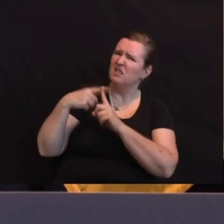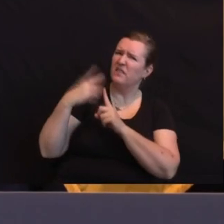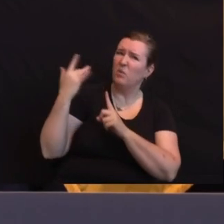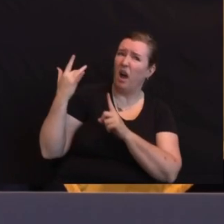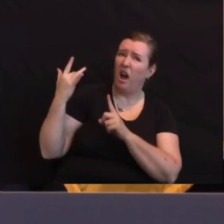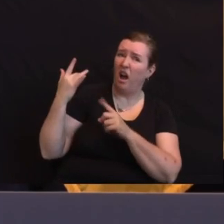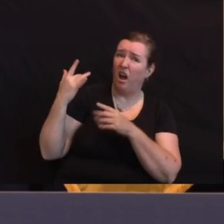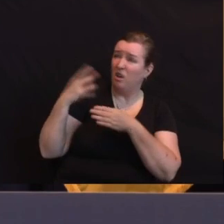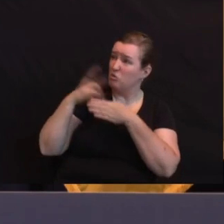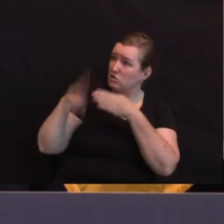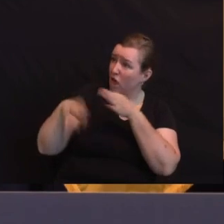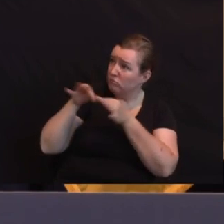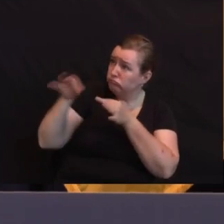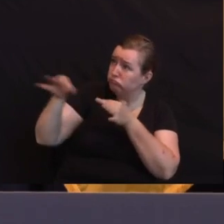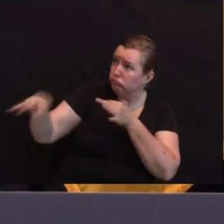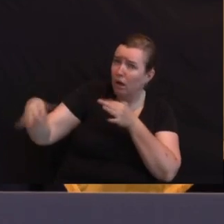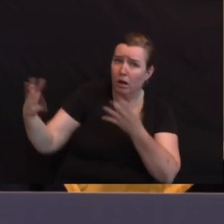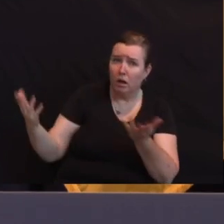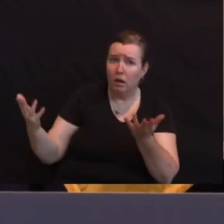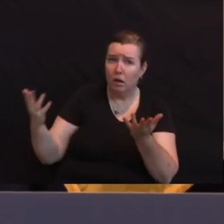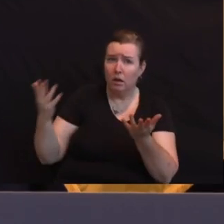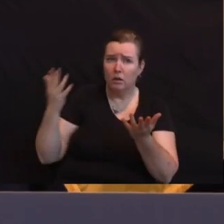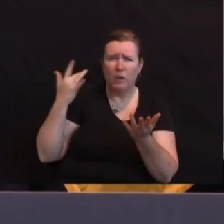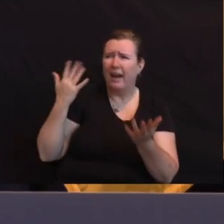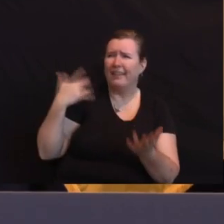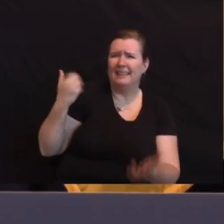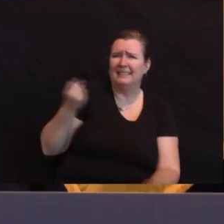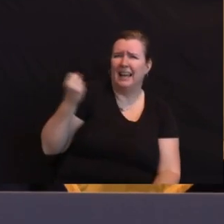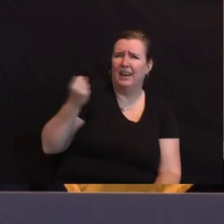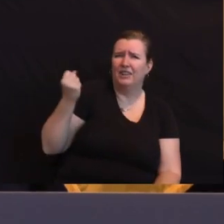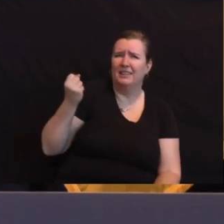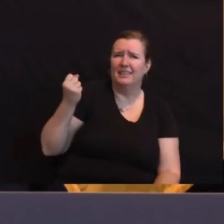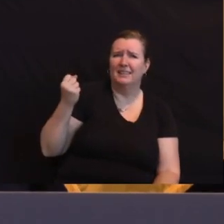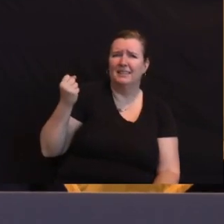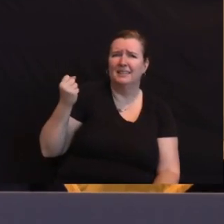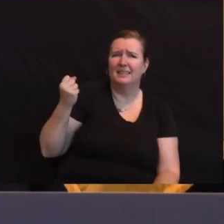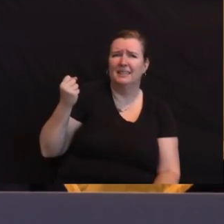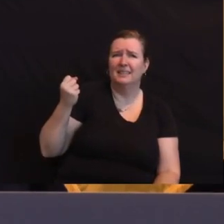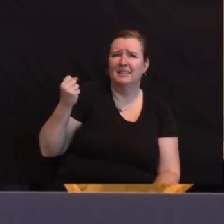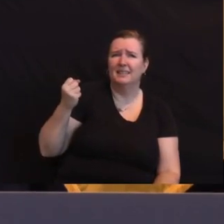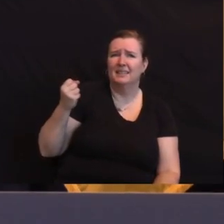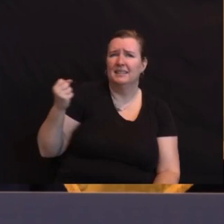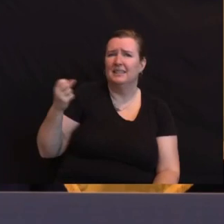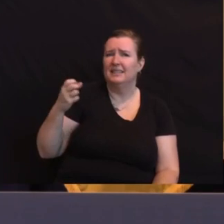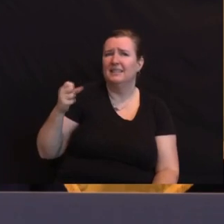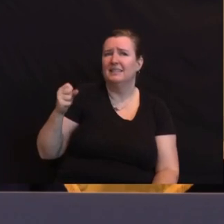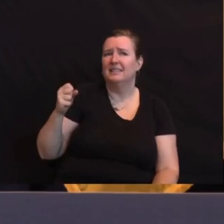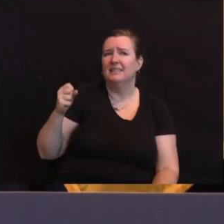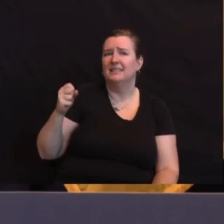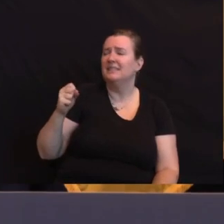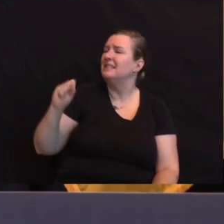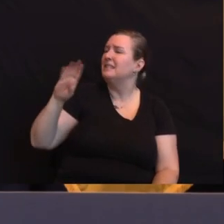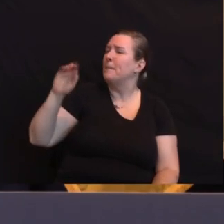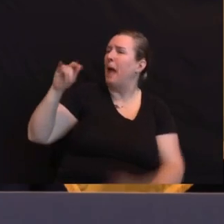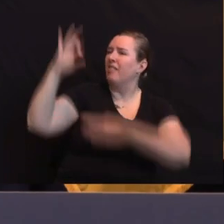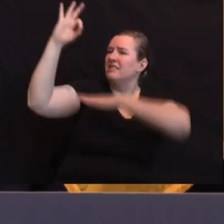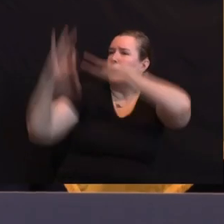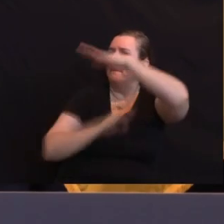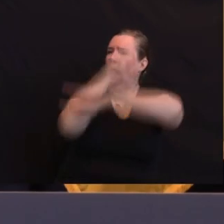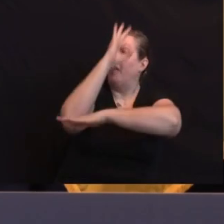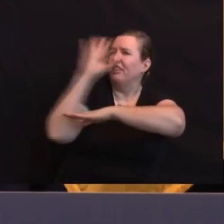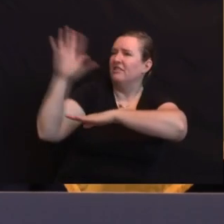Lakewood, because Saturday was the Sabbath and there might not have been testing on Saturday? What happens if the state, I did a story on this today, what happens if the